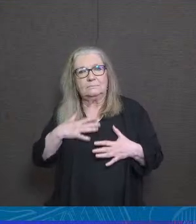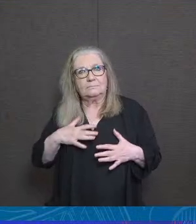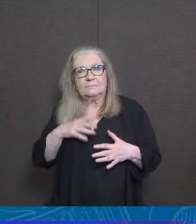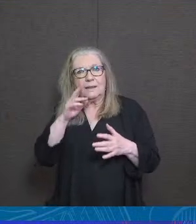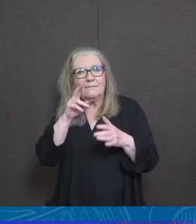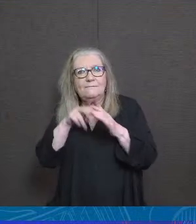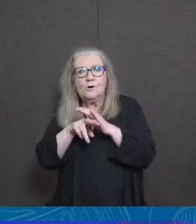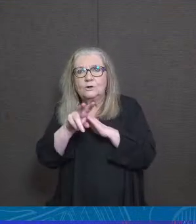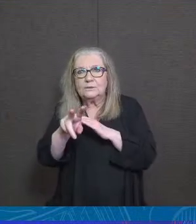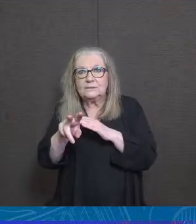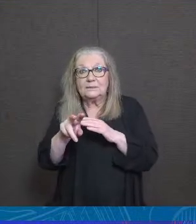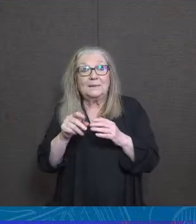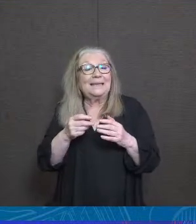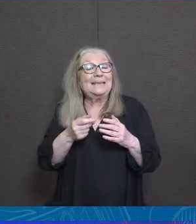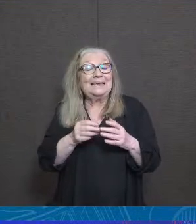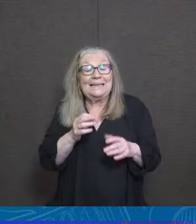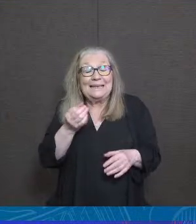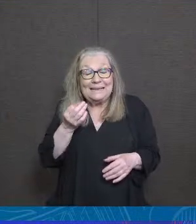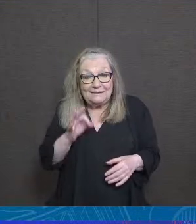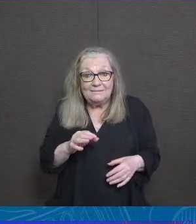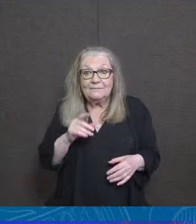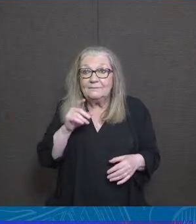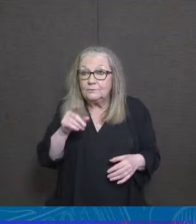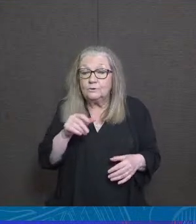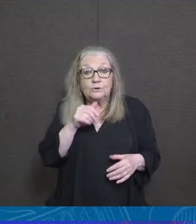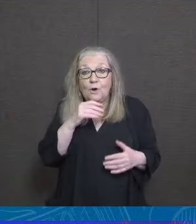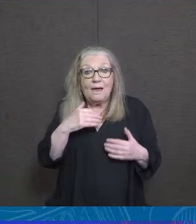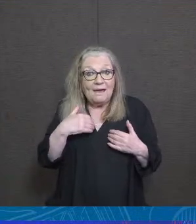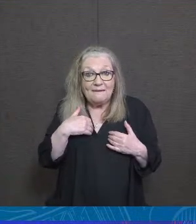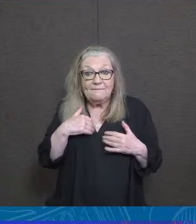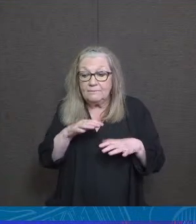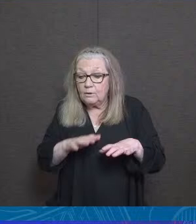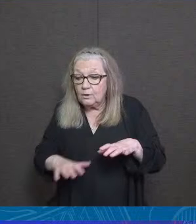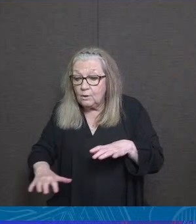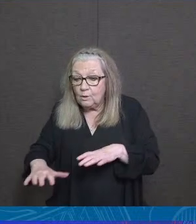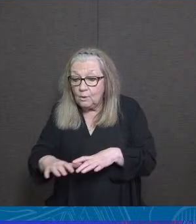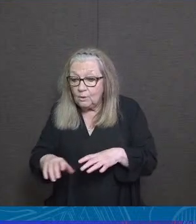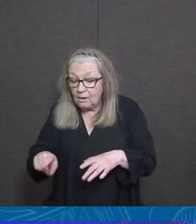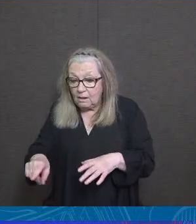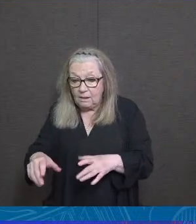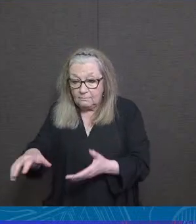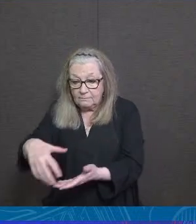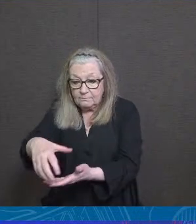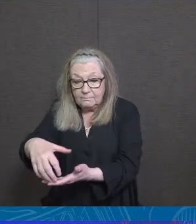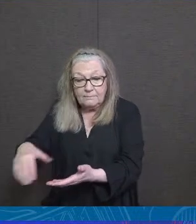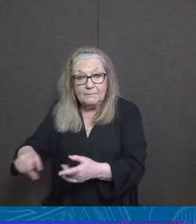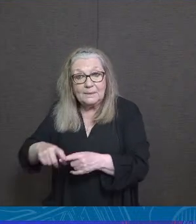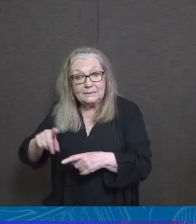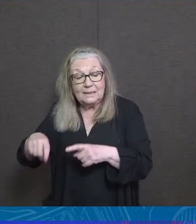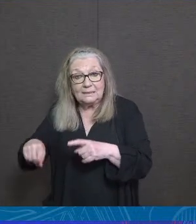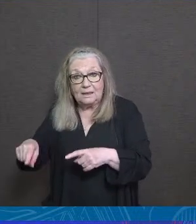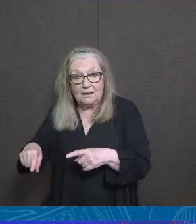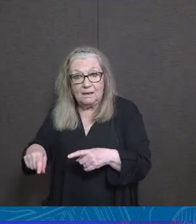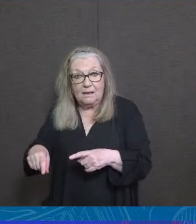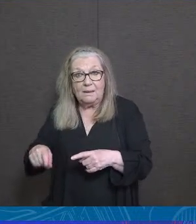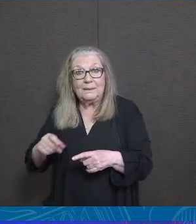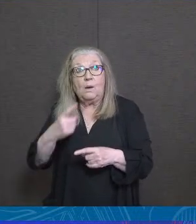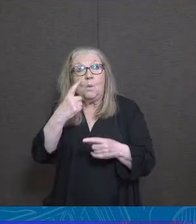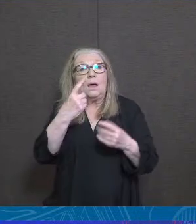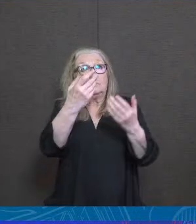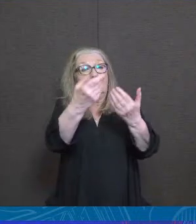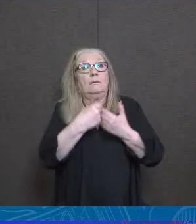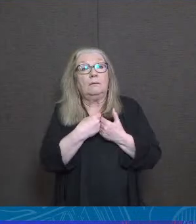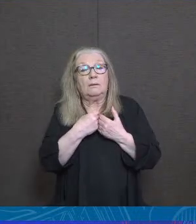any data on the ground that are not biased, again, the same thing as the first point, if we want data to